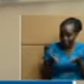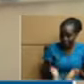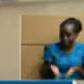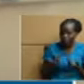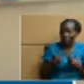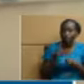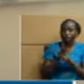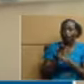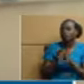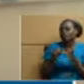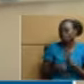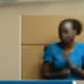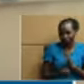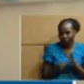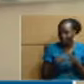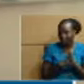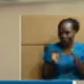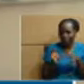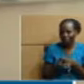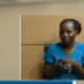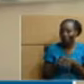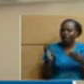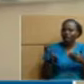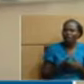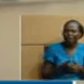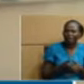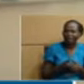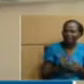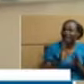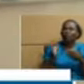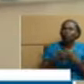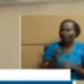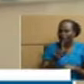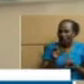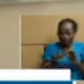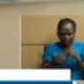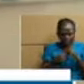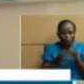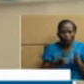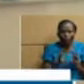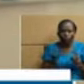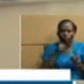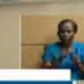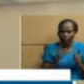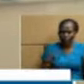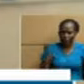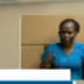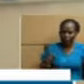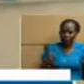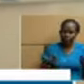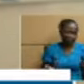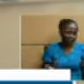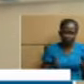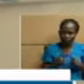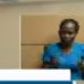have a lot of issues related to lockdown. I mean, not lockdown, but more of social distancing. But we are